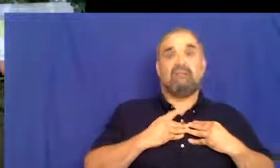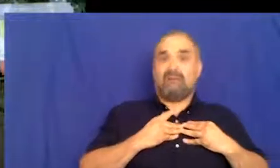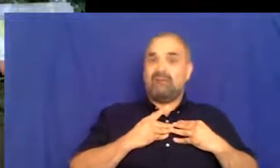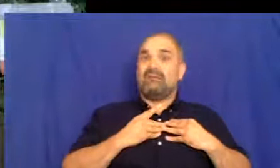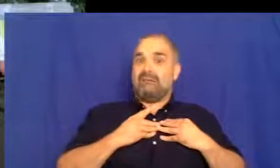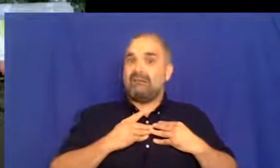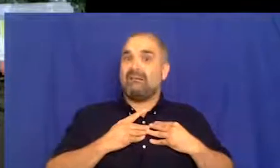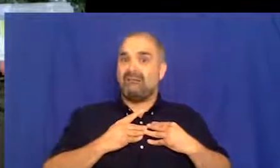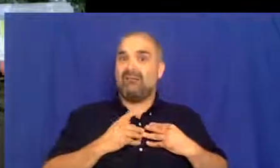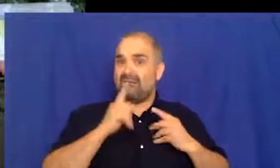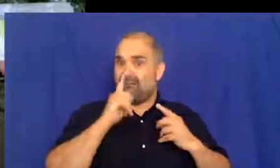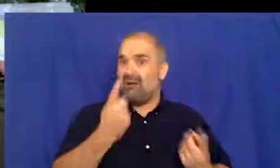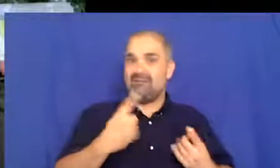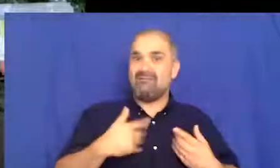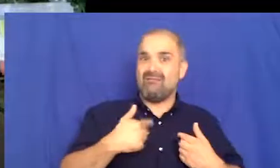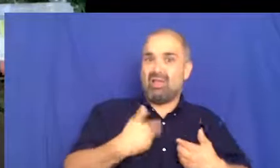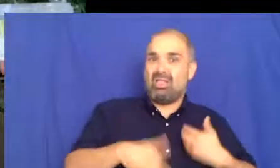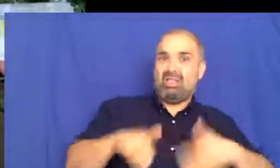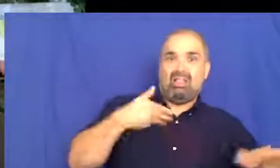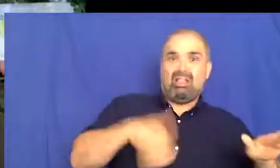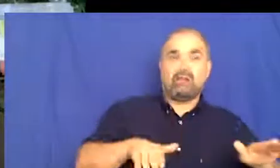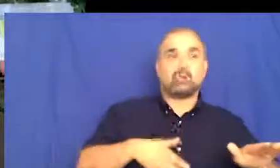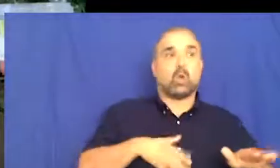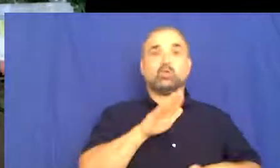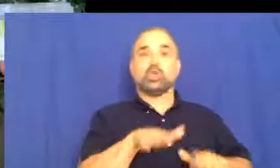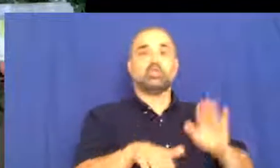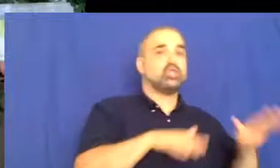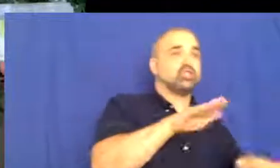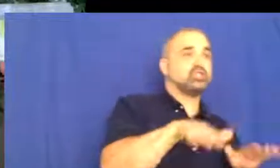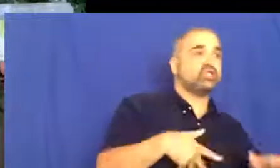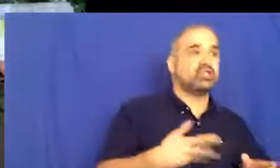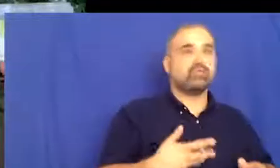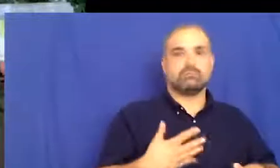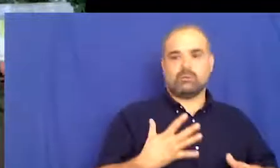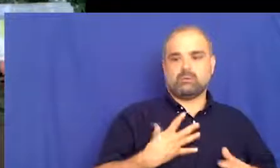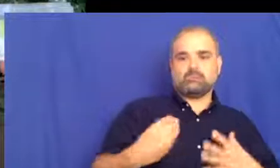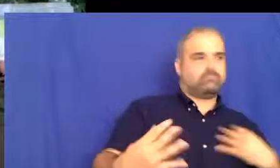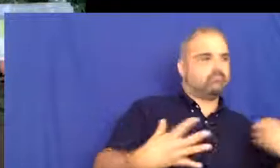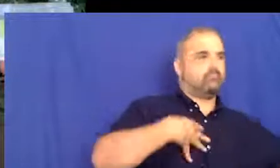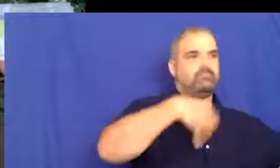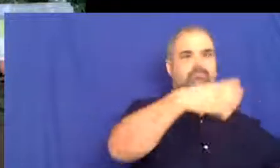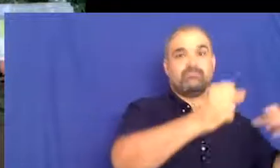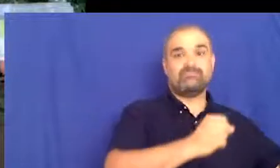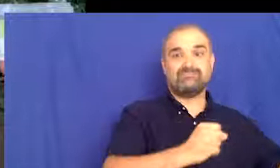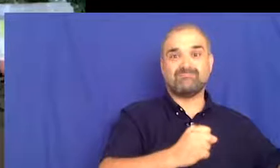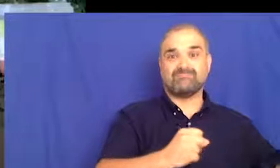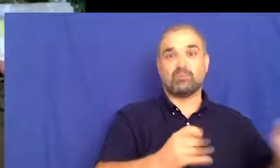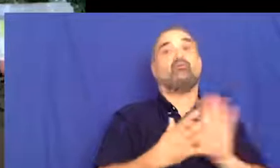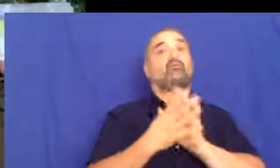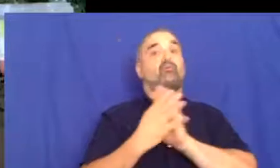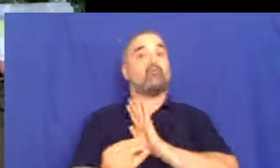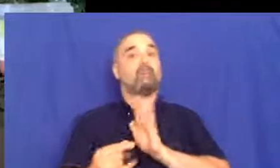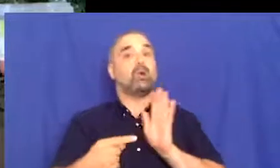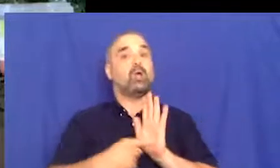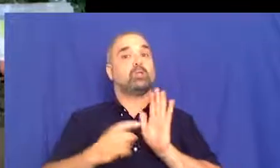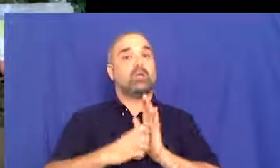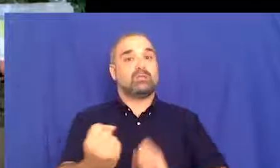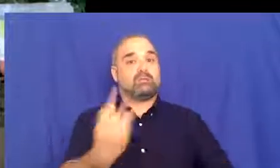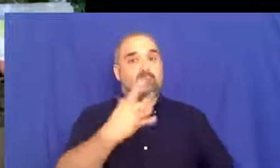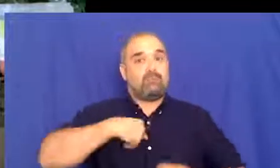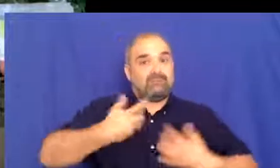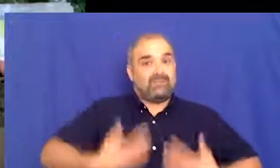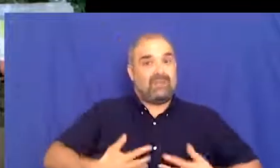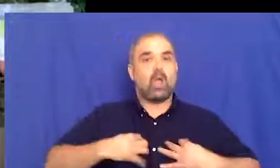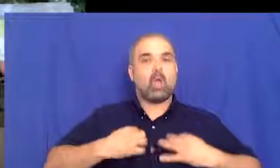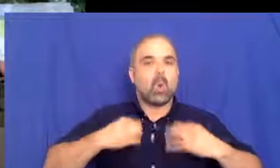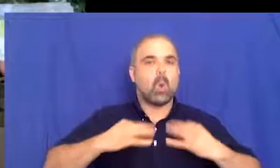fur, and it's very, very hard to get rid of. And everything that animal touches would also smell like a skunk. So basically, if she decided to spray me today, I'd smell